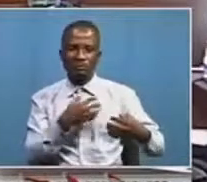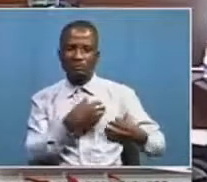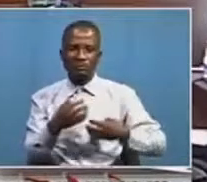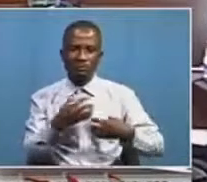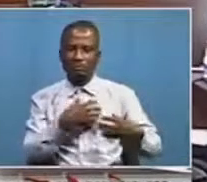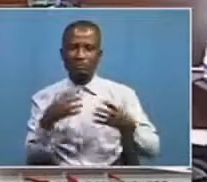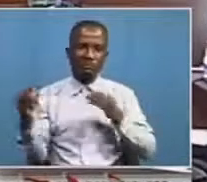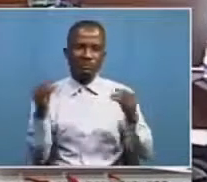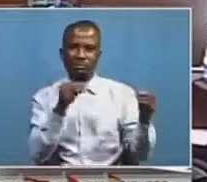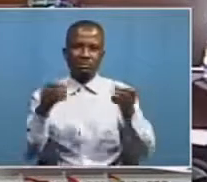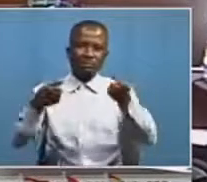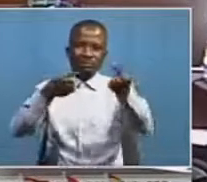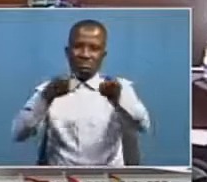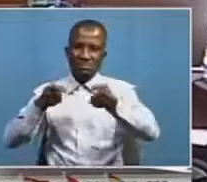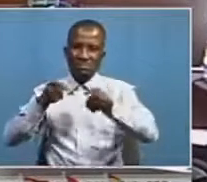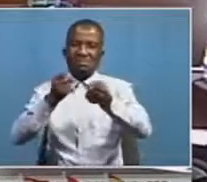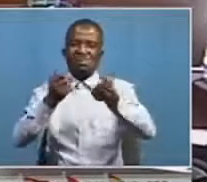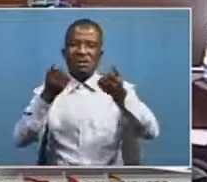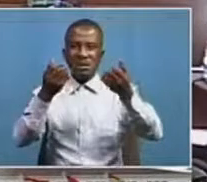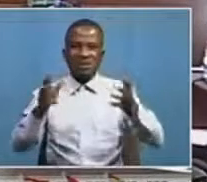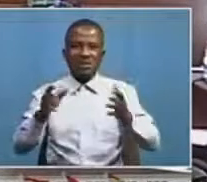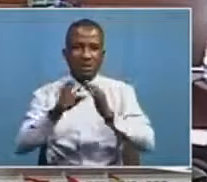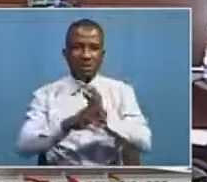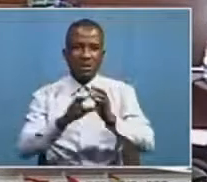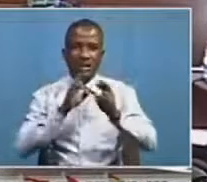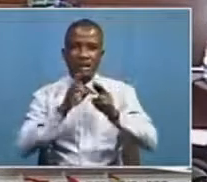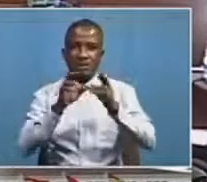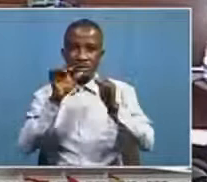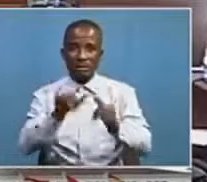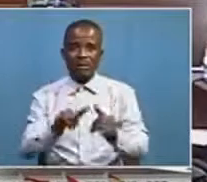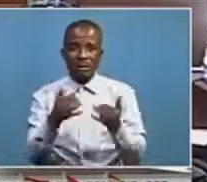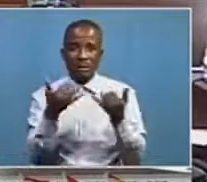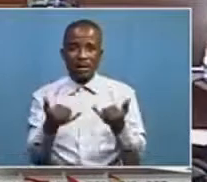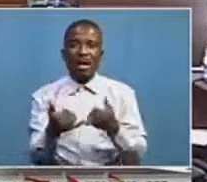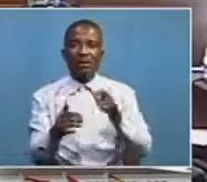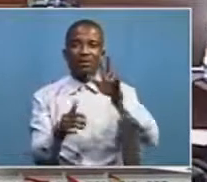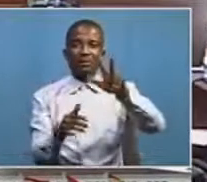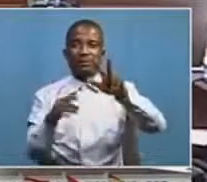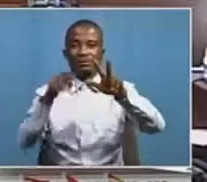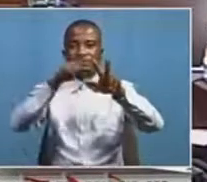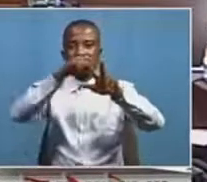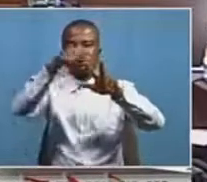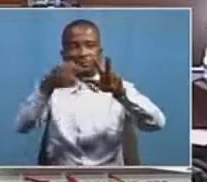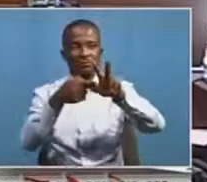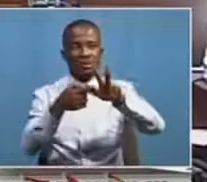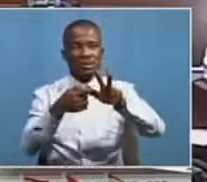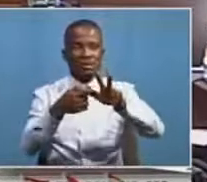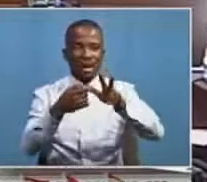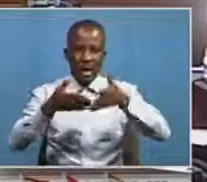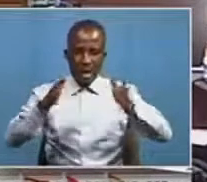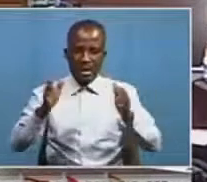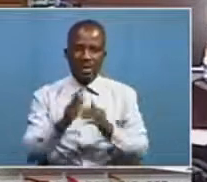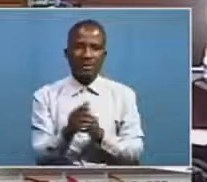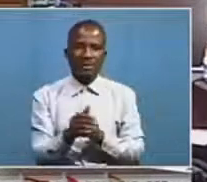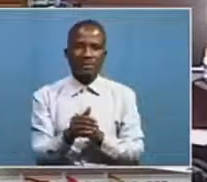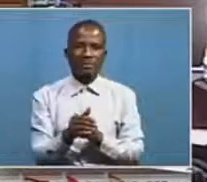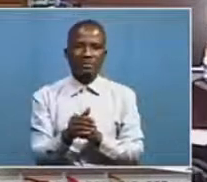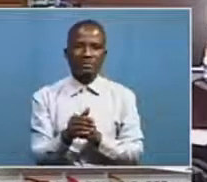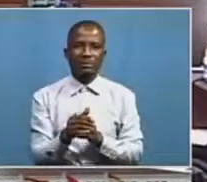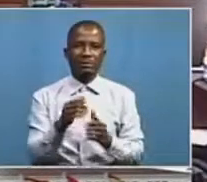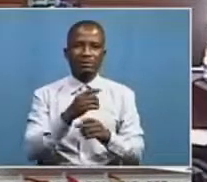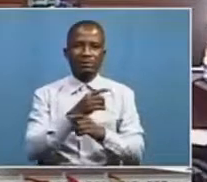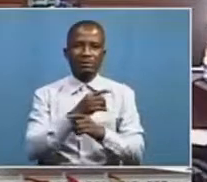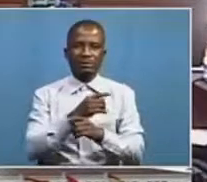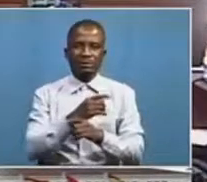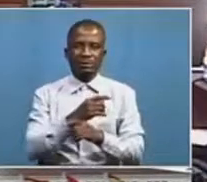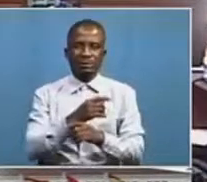a defendant or a respondent for that matter has three options open to him. The defendant or respondent may